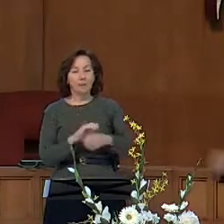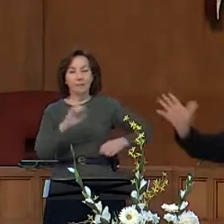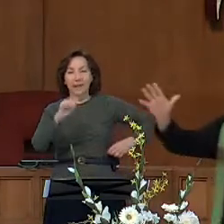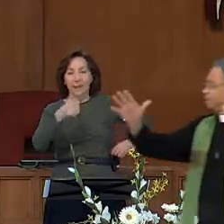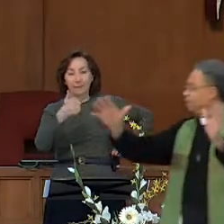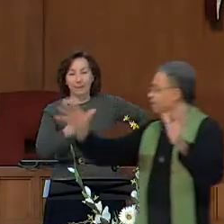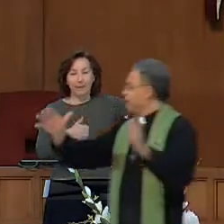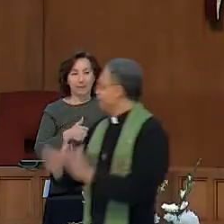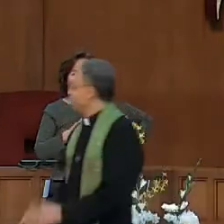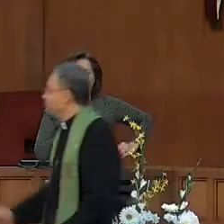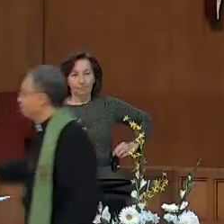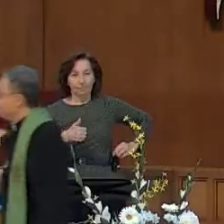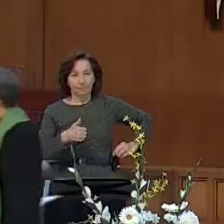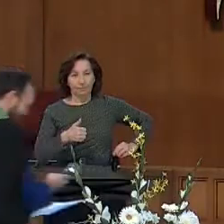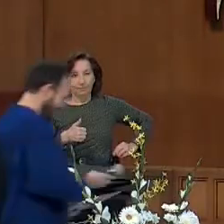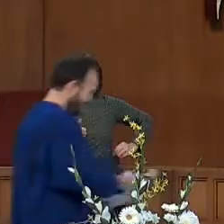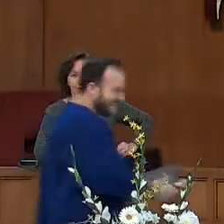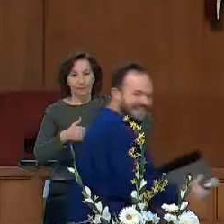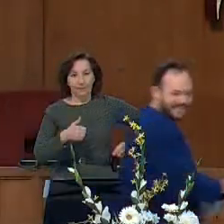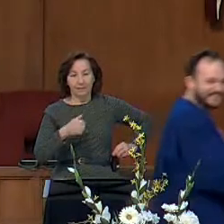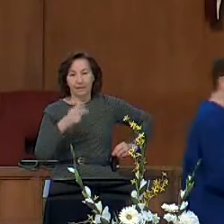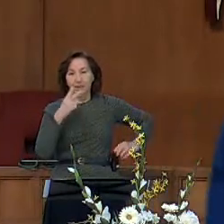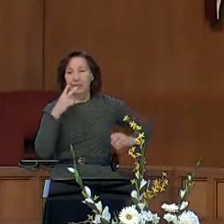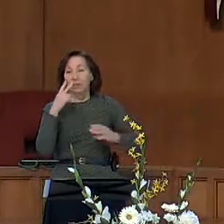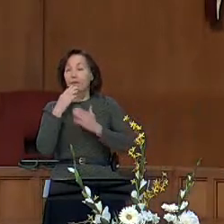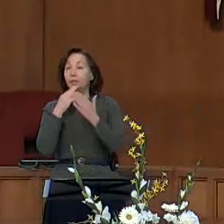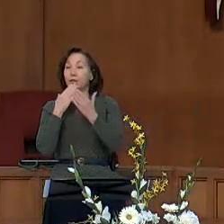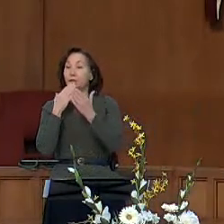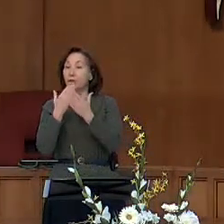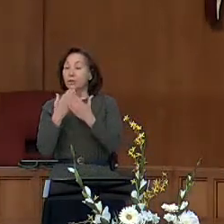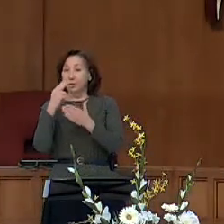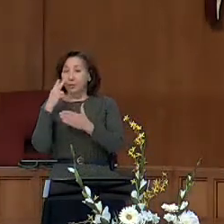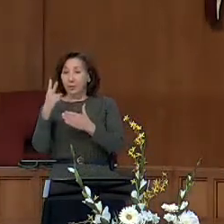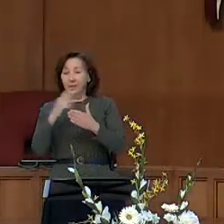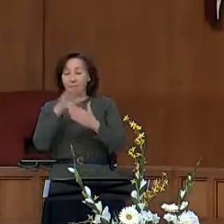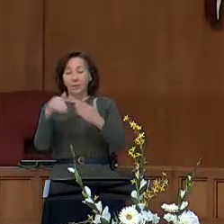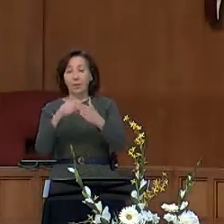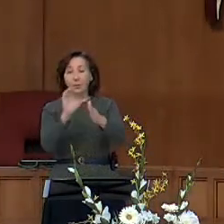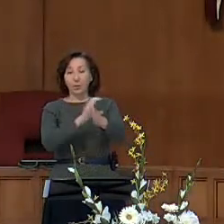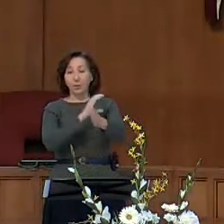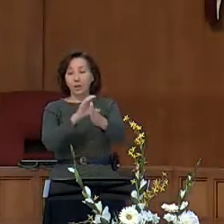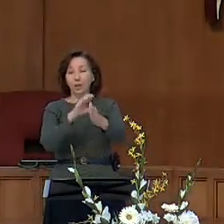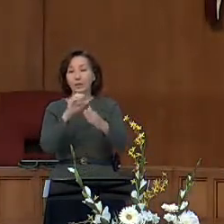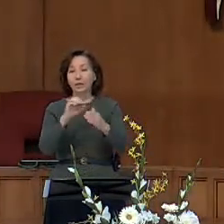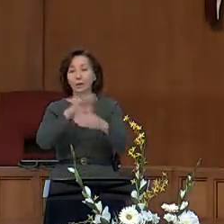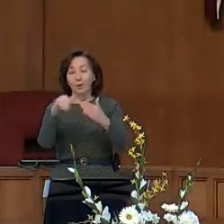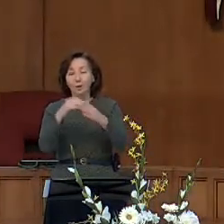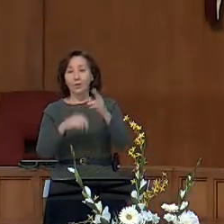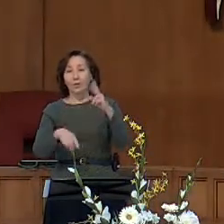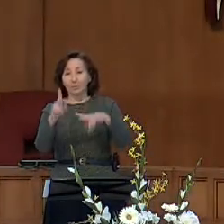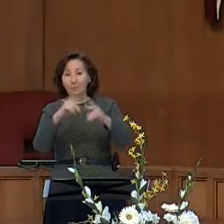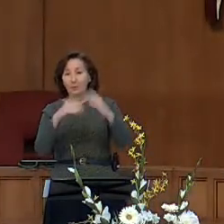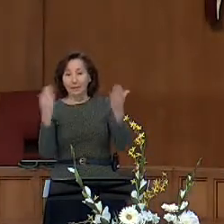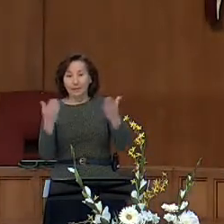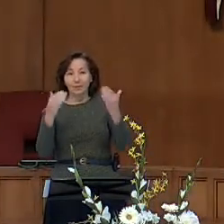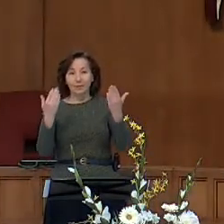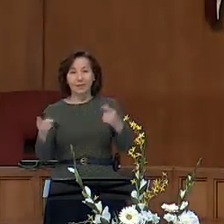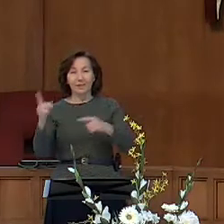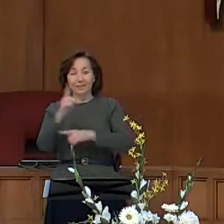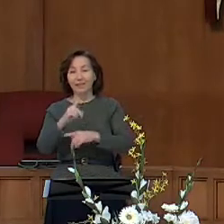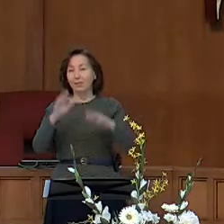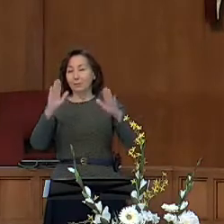Amen. You may be seated in the house of the Lord. Good to see you, Sean. It is just good to have all of you. Good to see you, choir. All of you here today. What a great day